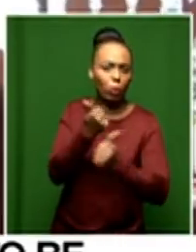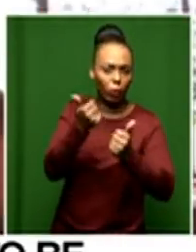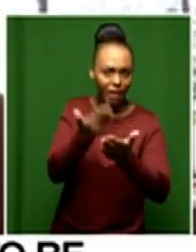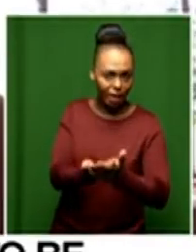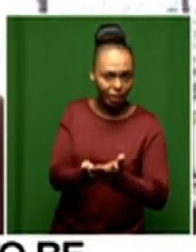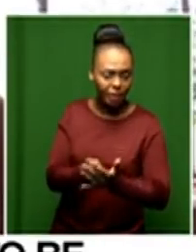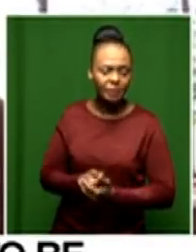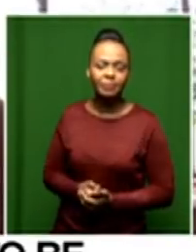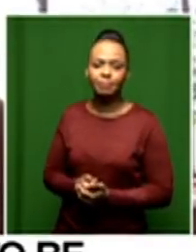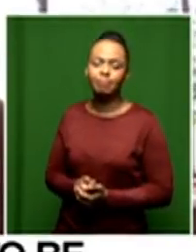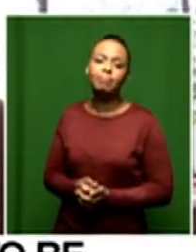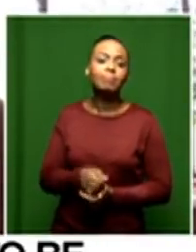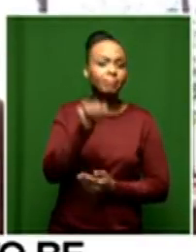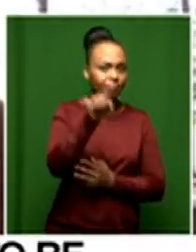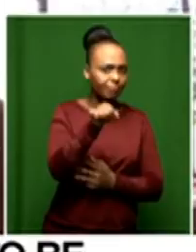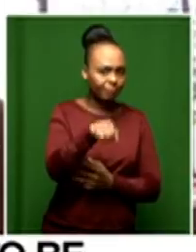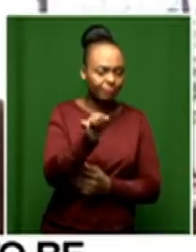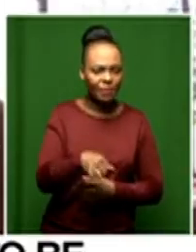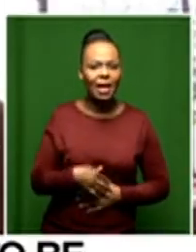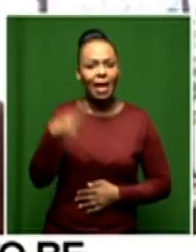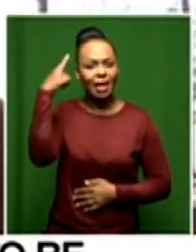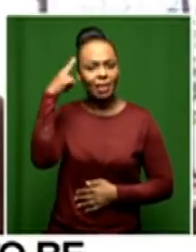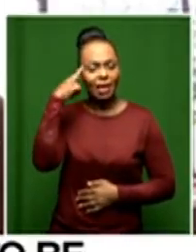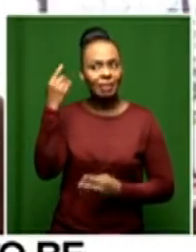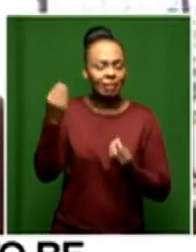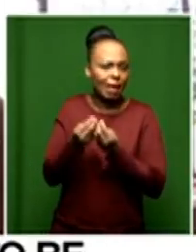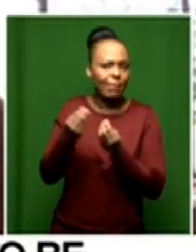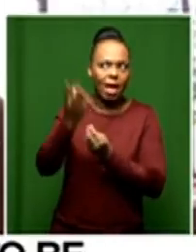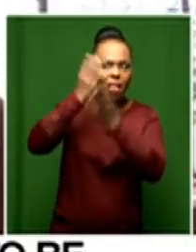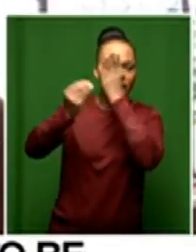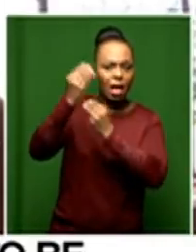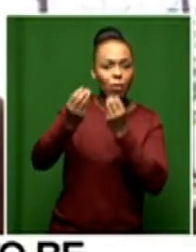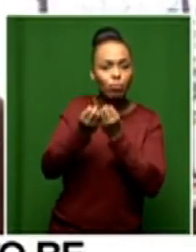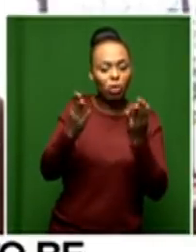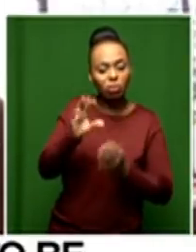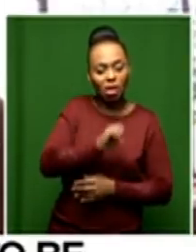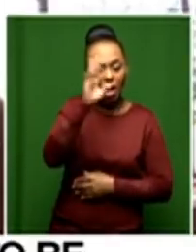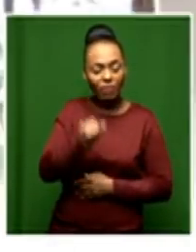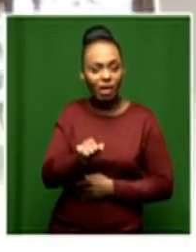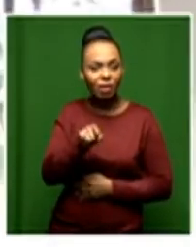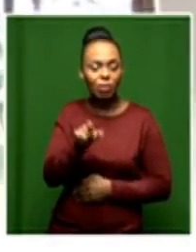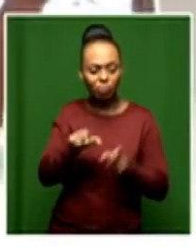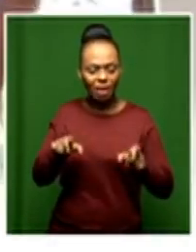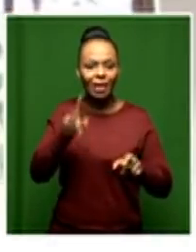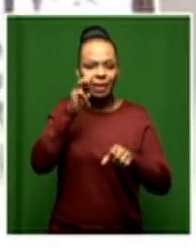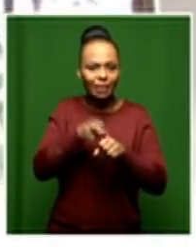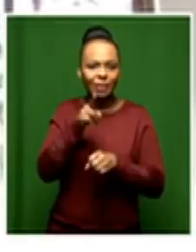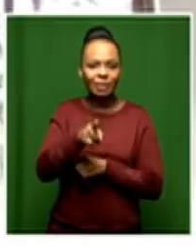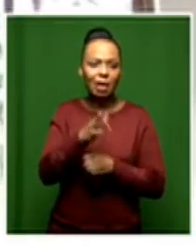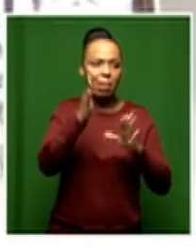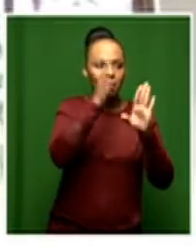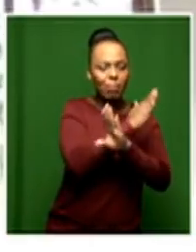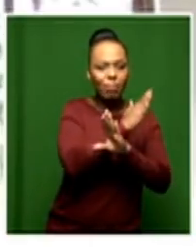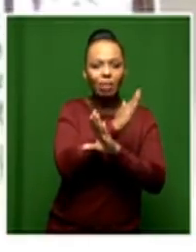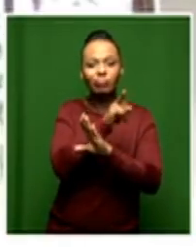Yes, absolutely. I think that one thing that we are learning a lot in South Africa is that we need a public-private